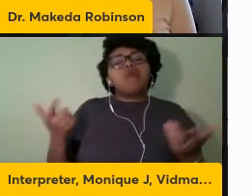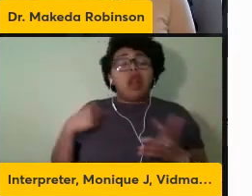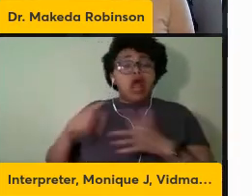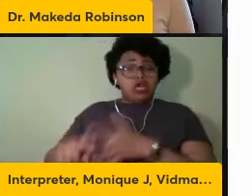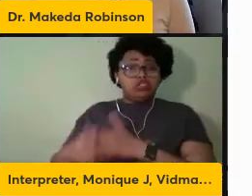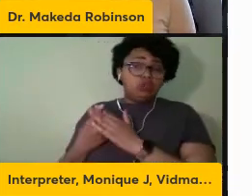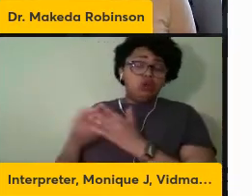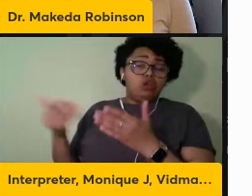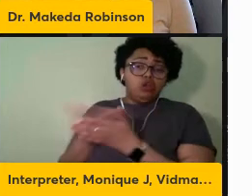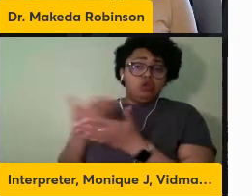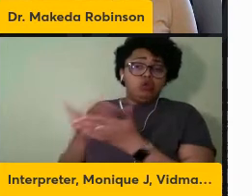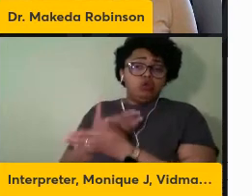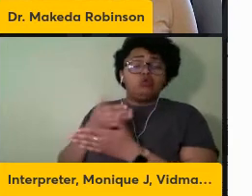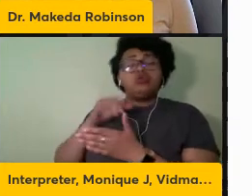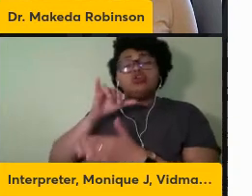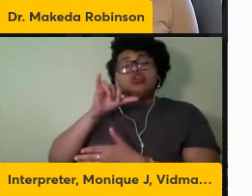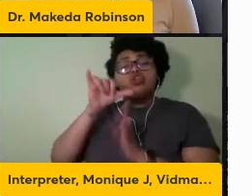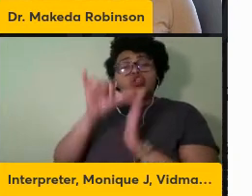Viral World.